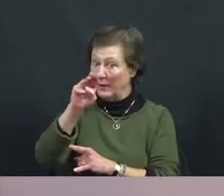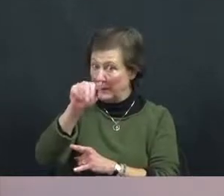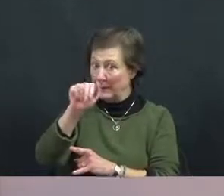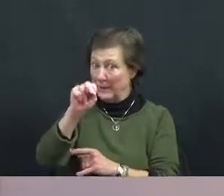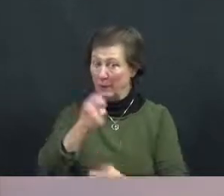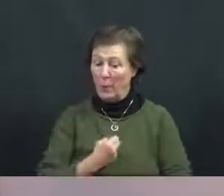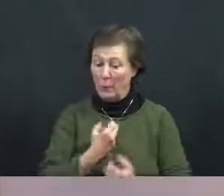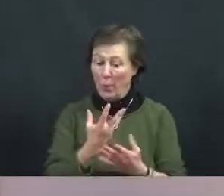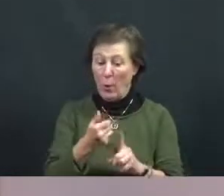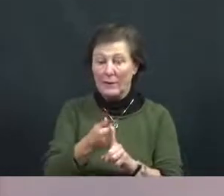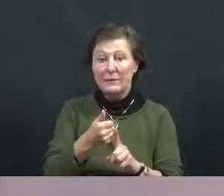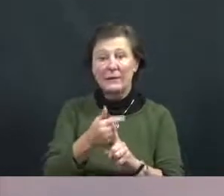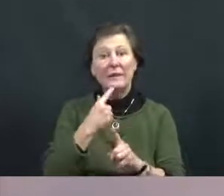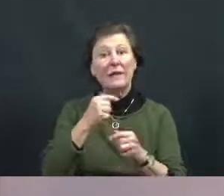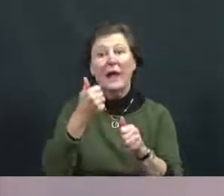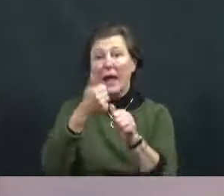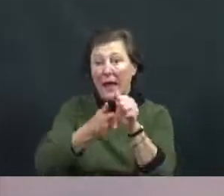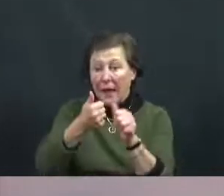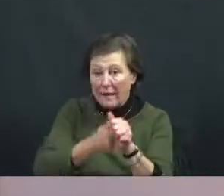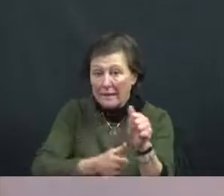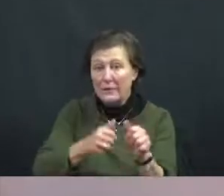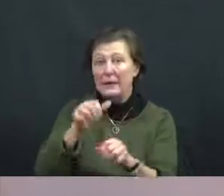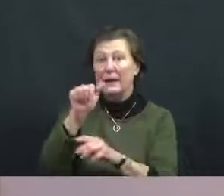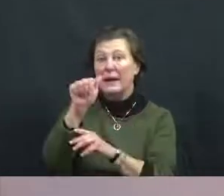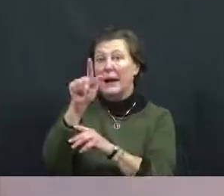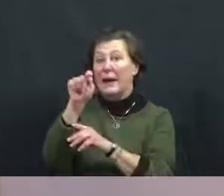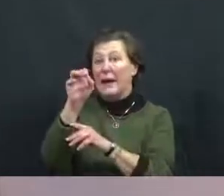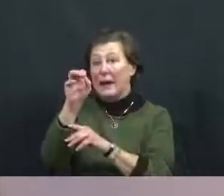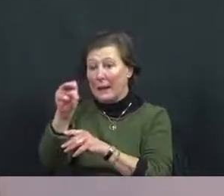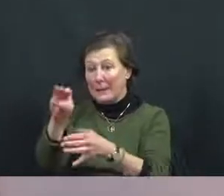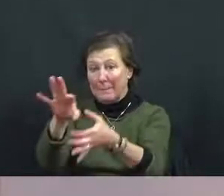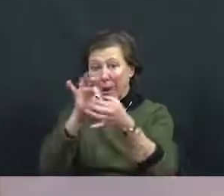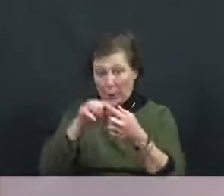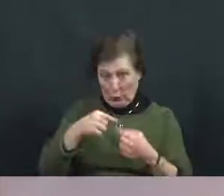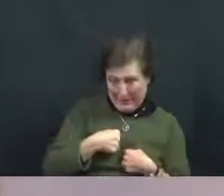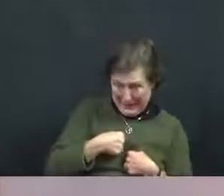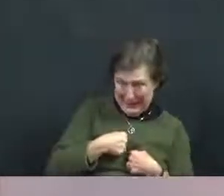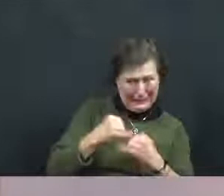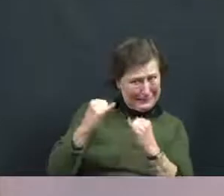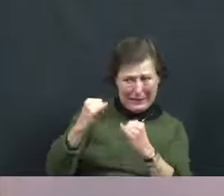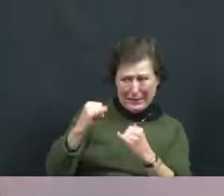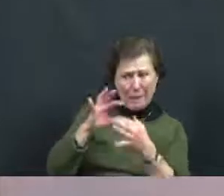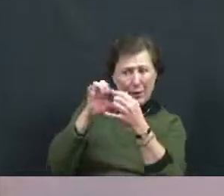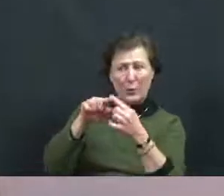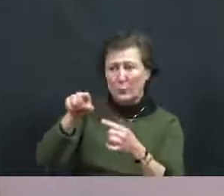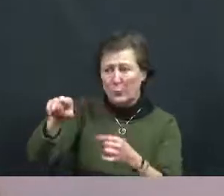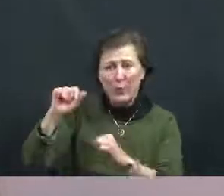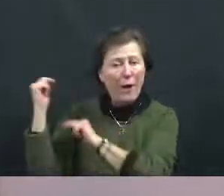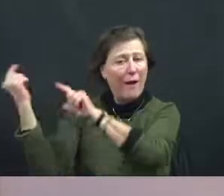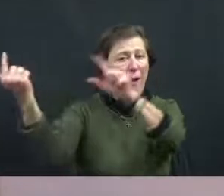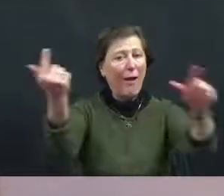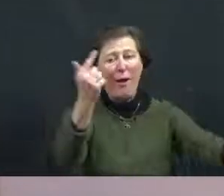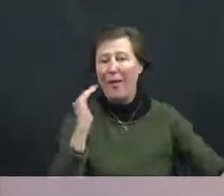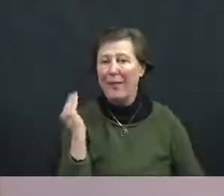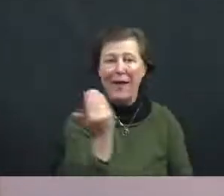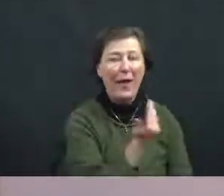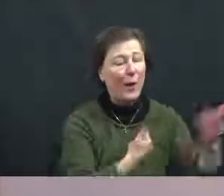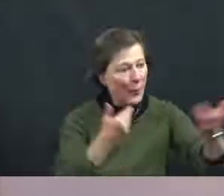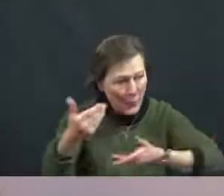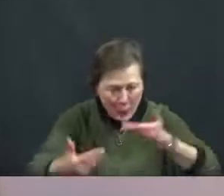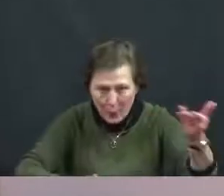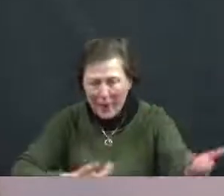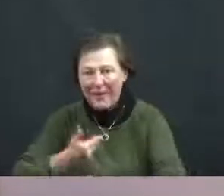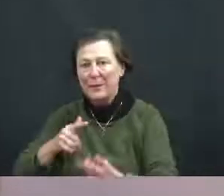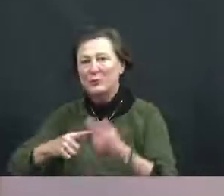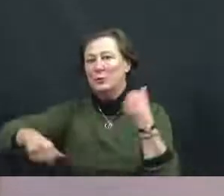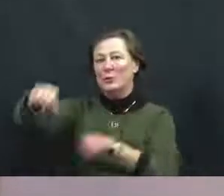every atom belonging to me as good belongs to you. So it's all ours, and we welcome one another. We say welcome to this